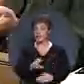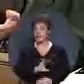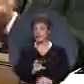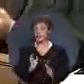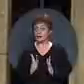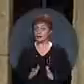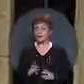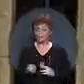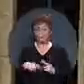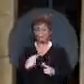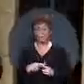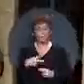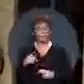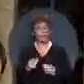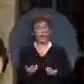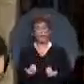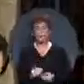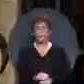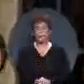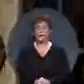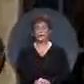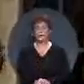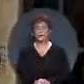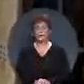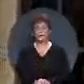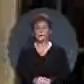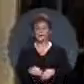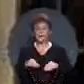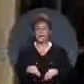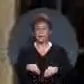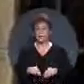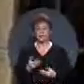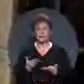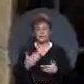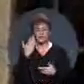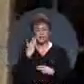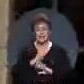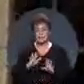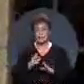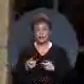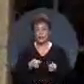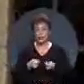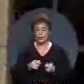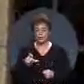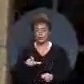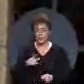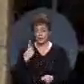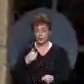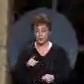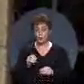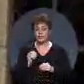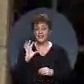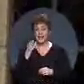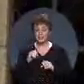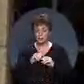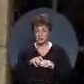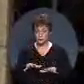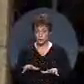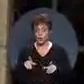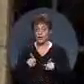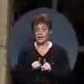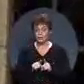Right on. The member from Montmagny-Lille, Cameron-Saint-Rivière-du-Loup. The minister ignores the fact that control